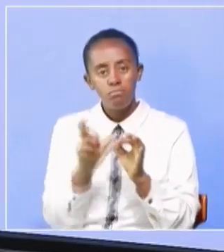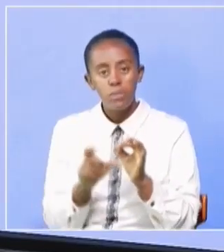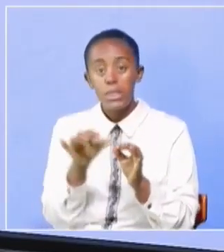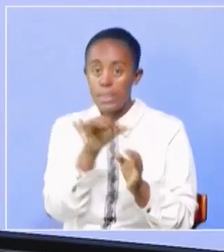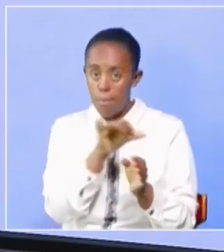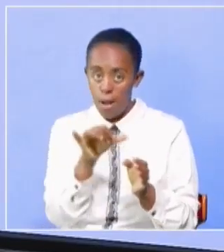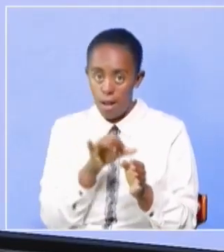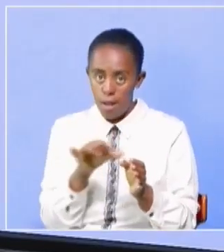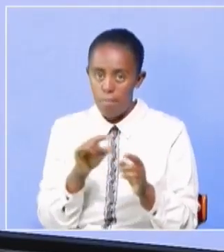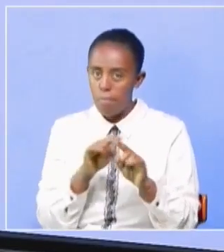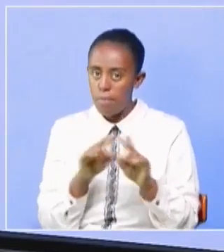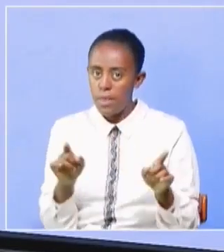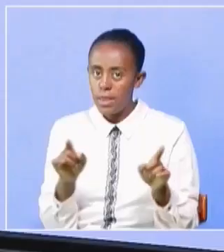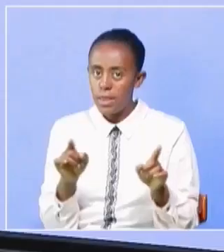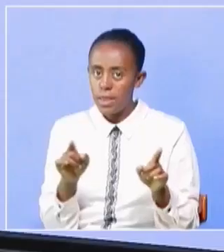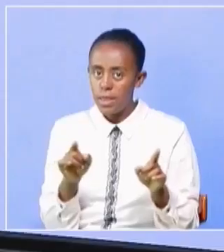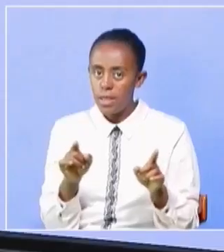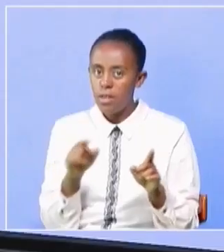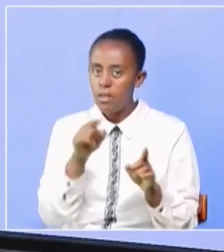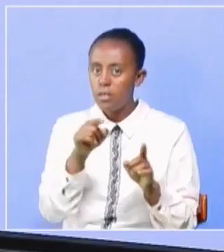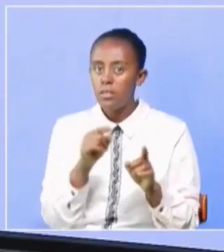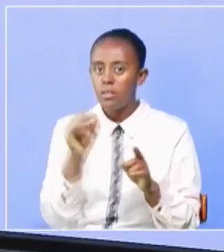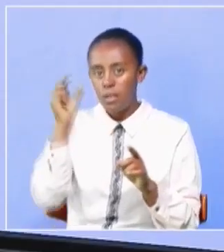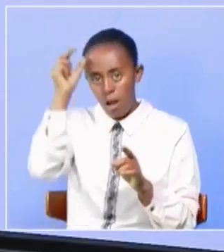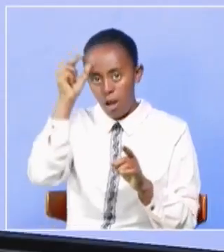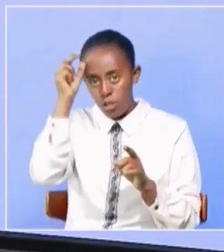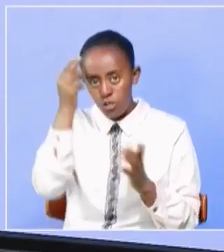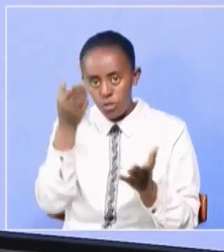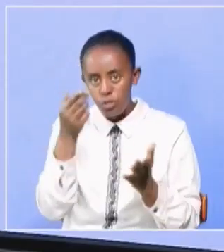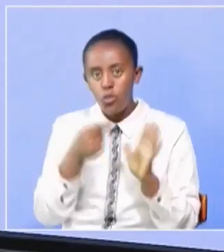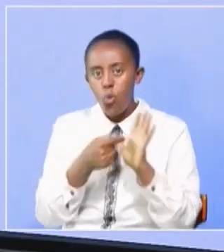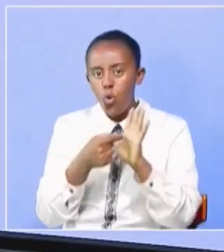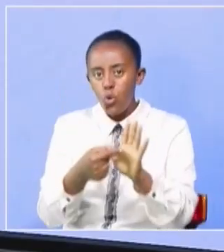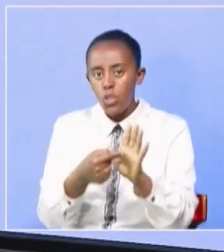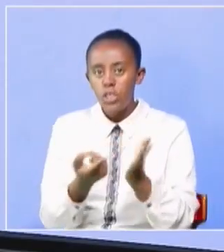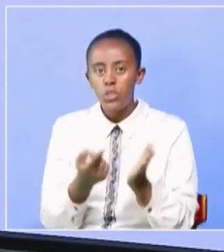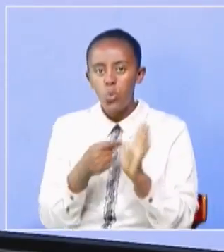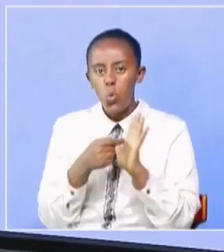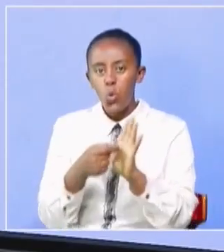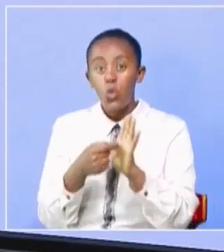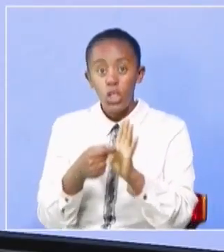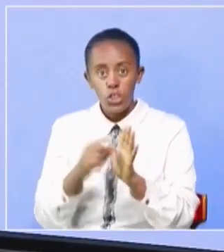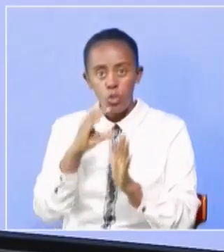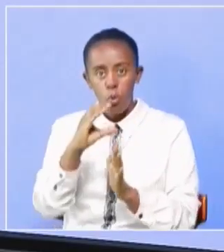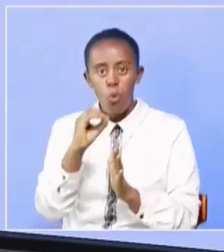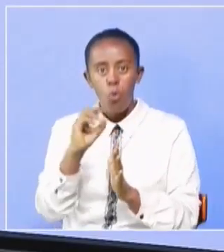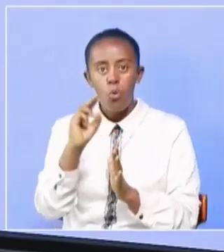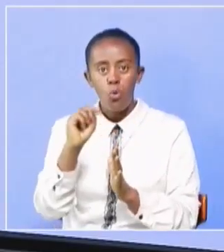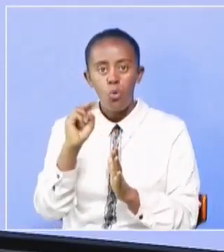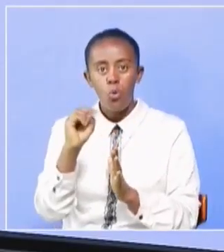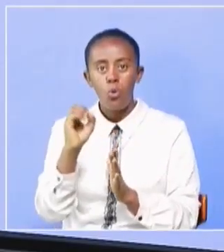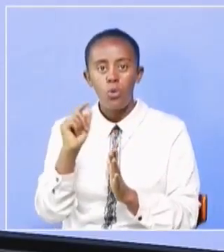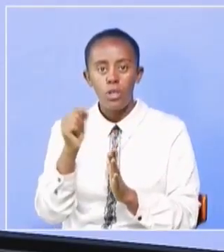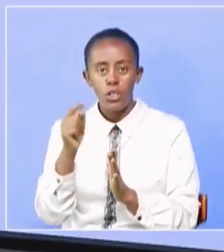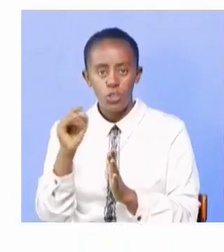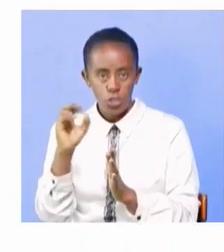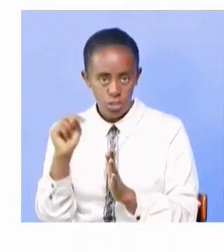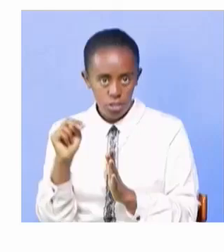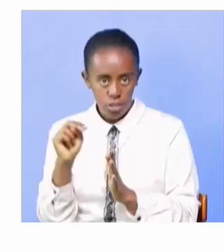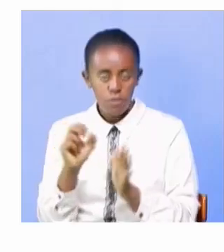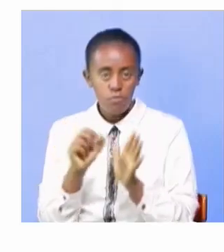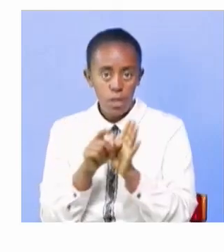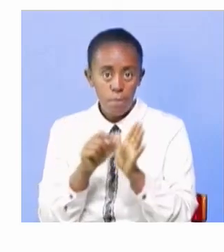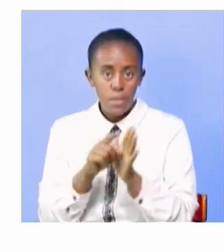similar, but they have cultural connotational difference. For example,